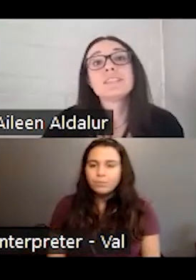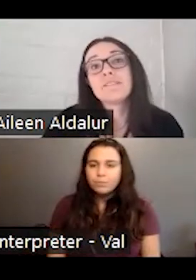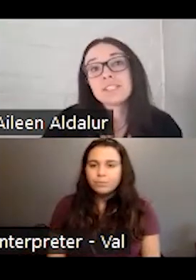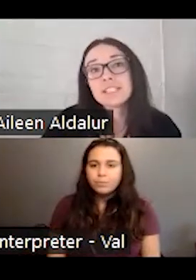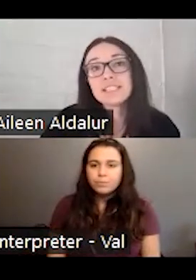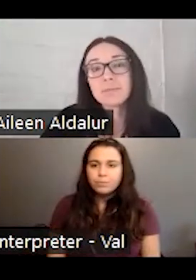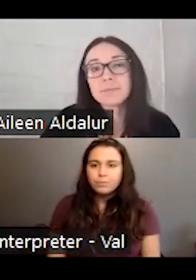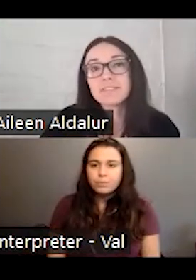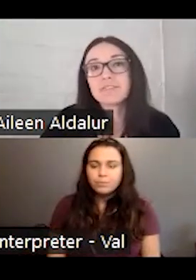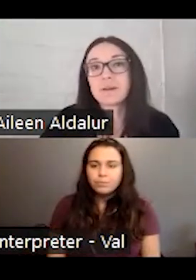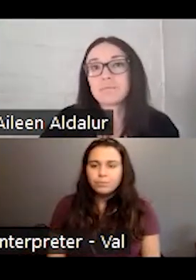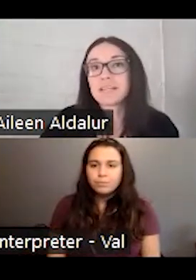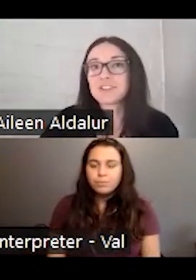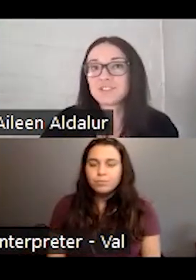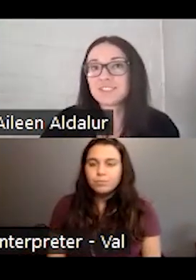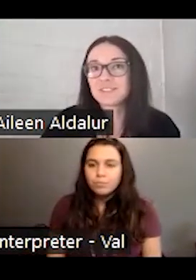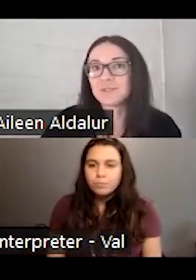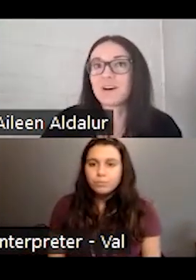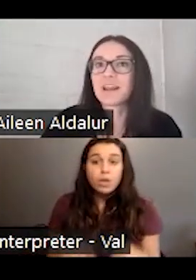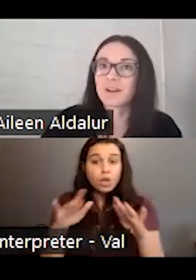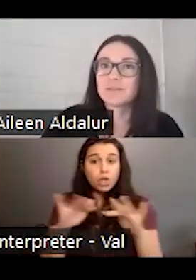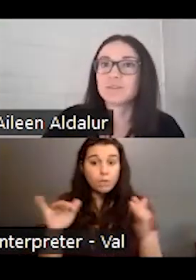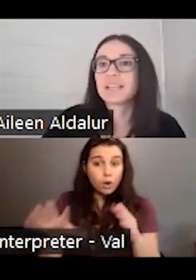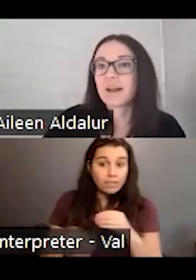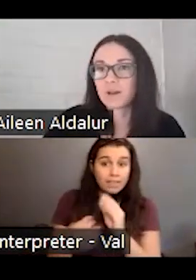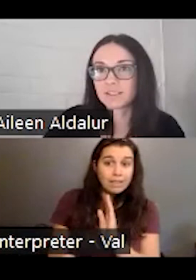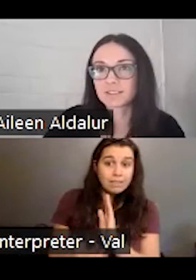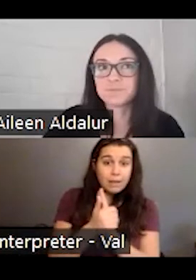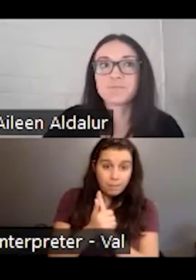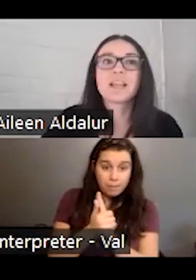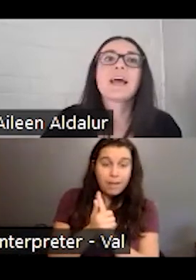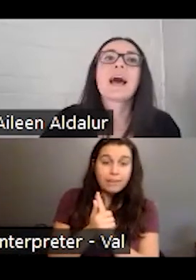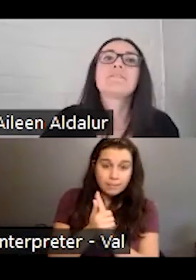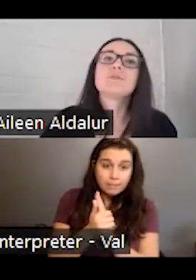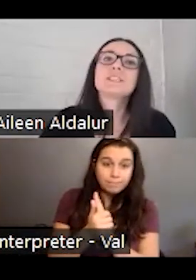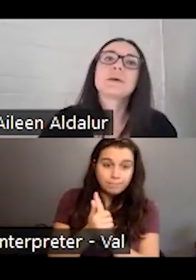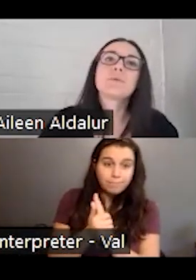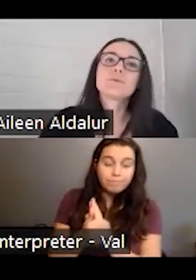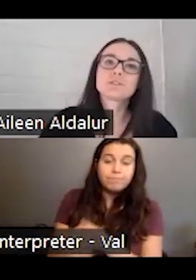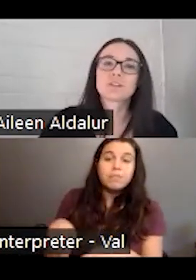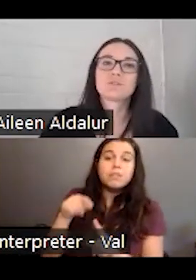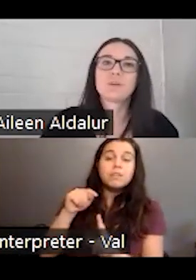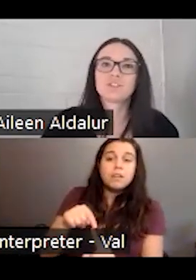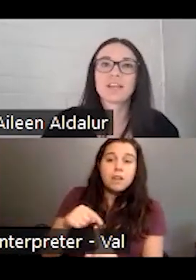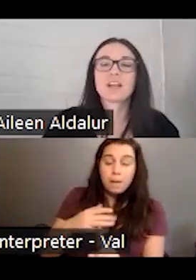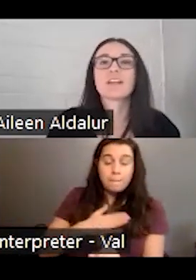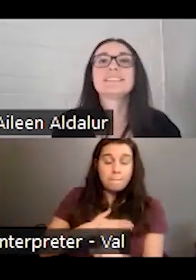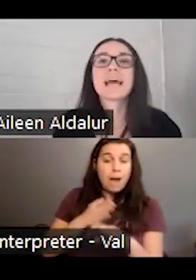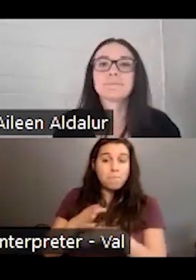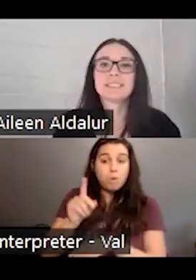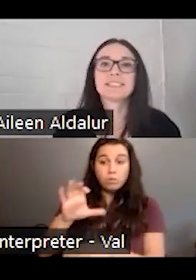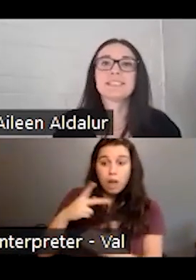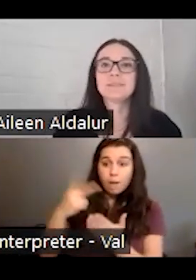So with the diversity supplement from the National Institute on Alcohol Abuse and Alcoholism, I focused my postdoctoral project